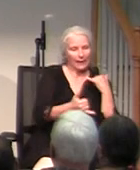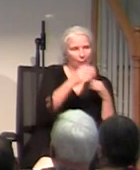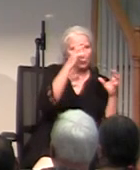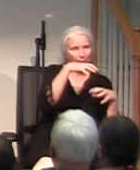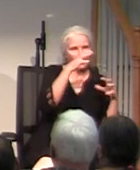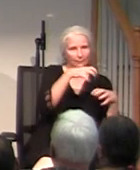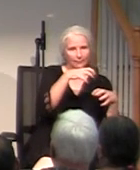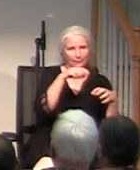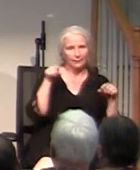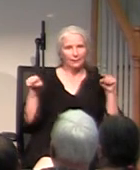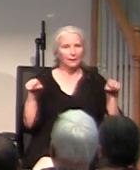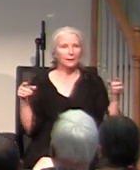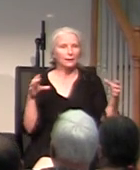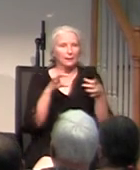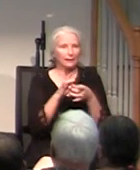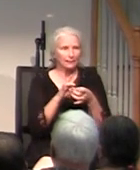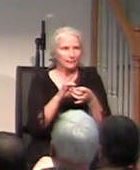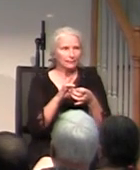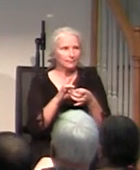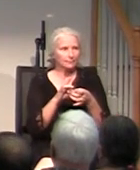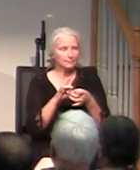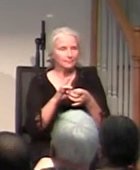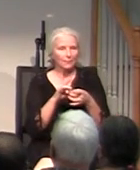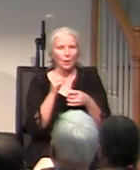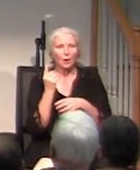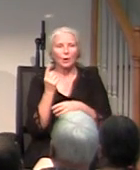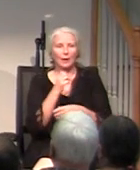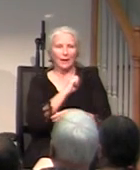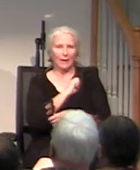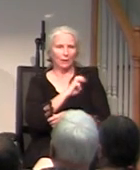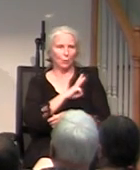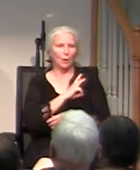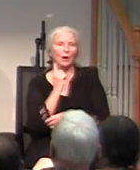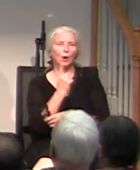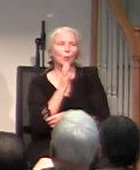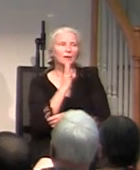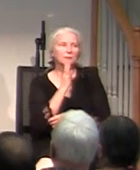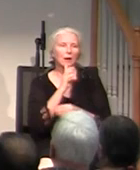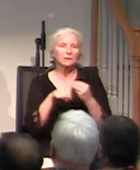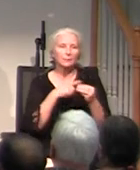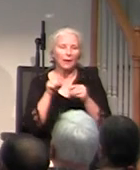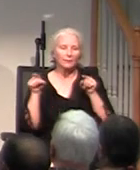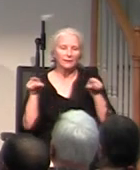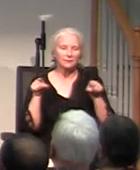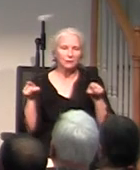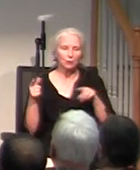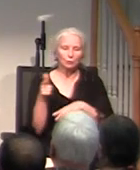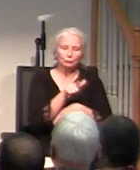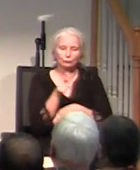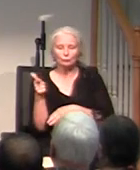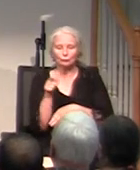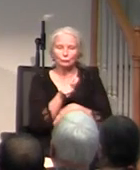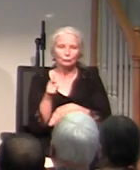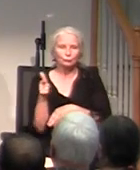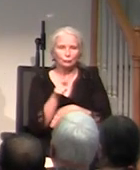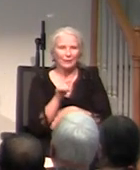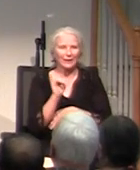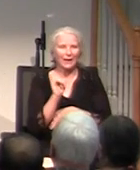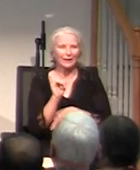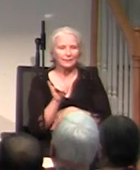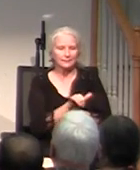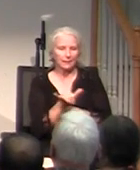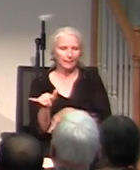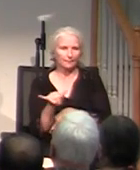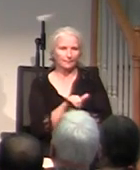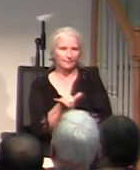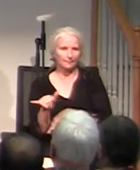connected, and she almost talks about them interchangeably. So you may hear some talk about, well, the loud cry began, but we don't have the latter